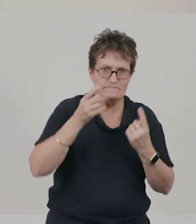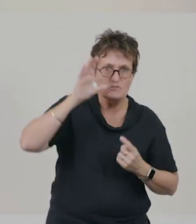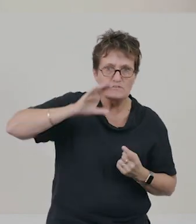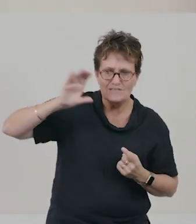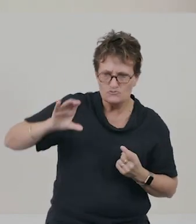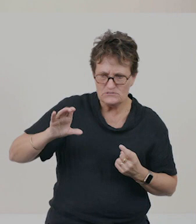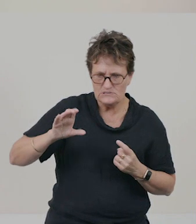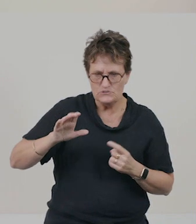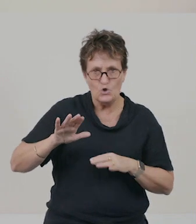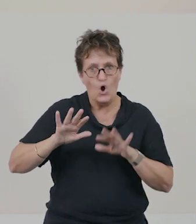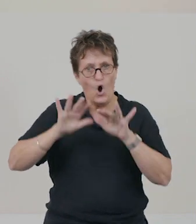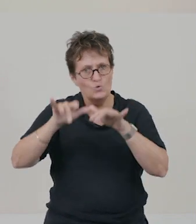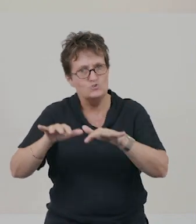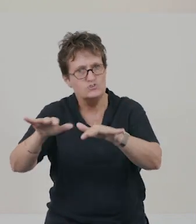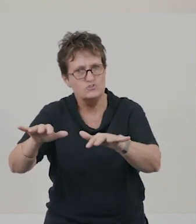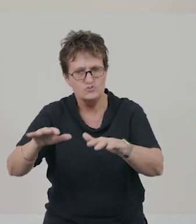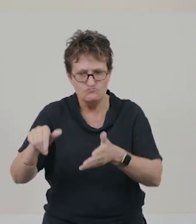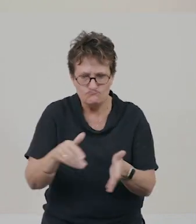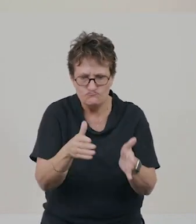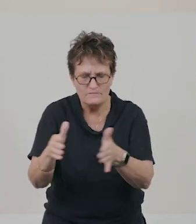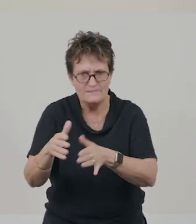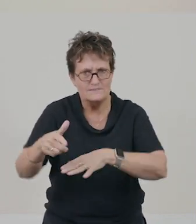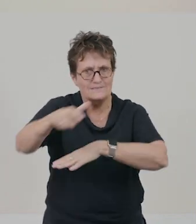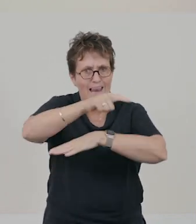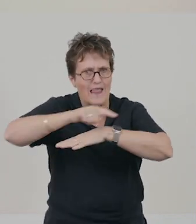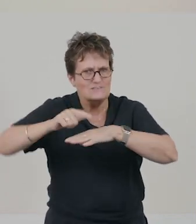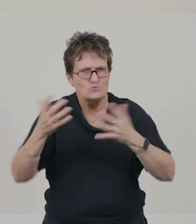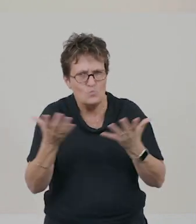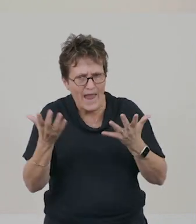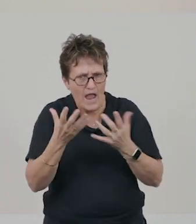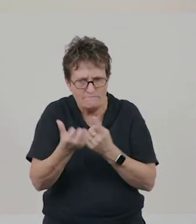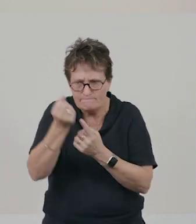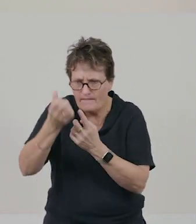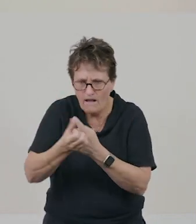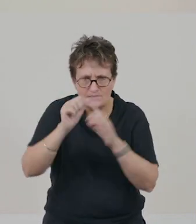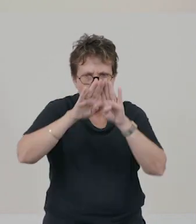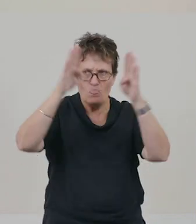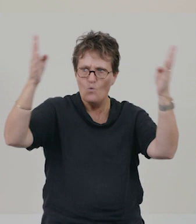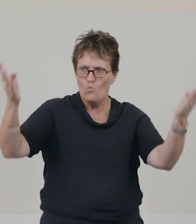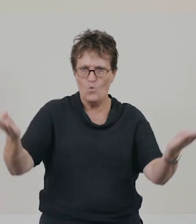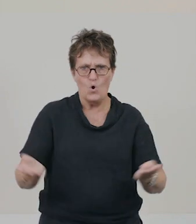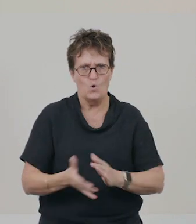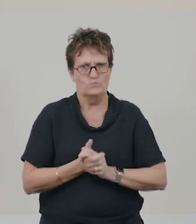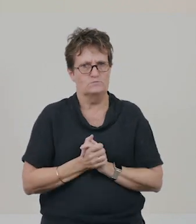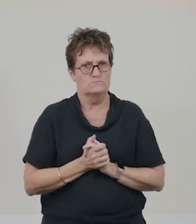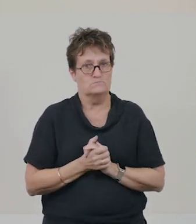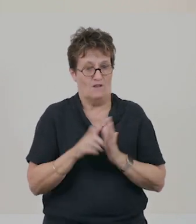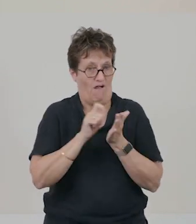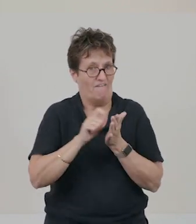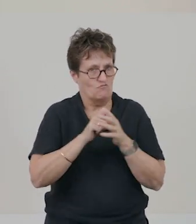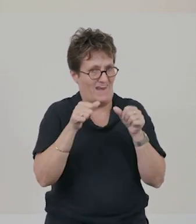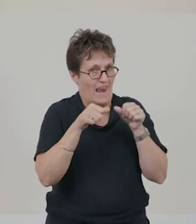countries, oceans, rivers in lakes in the world are found. I have written labels for these